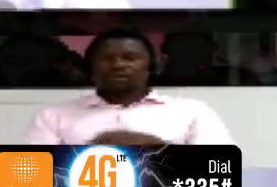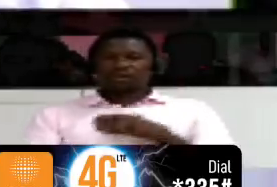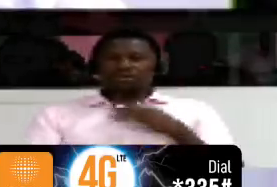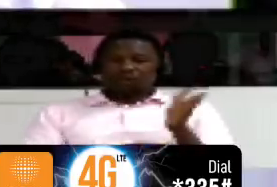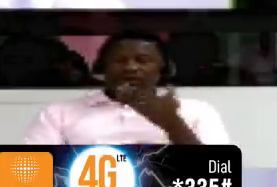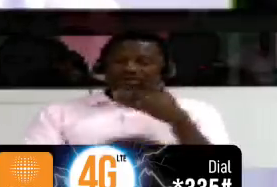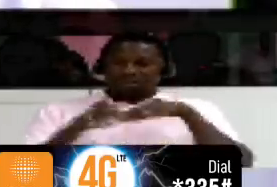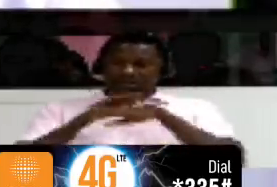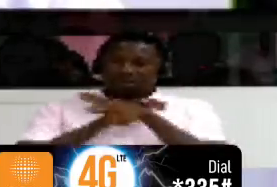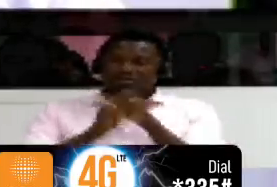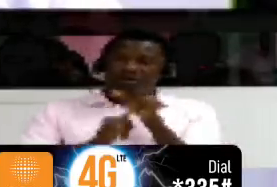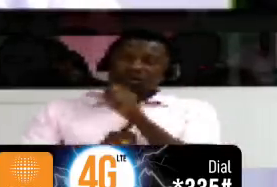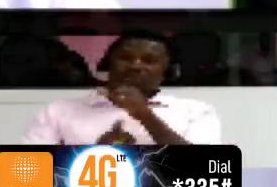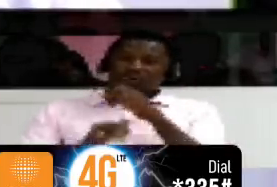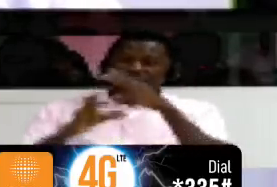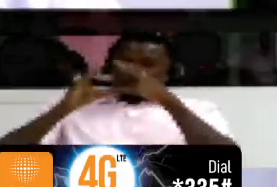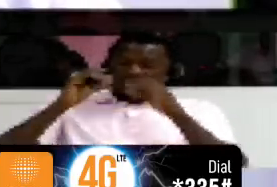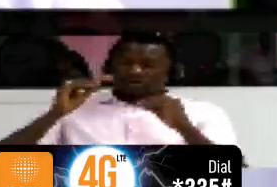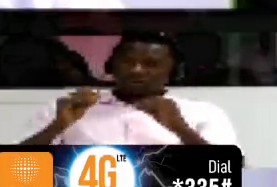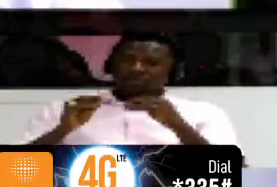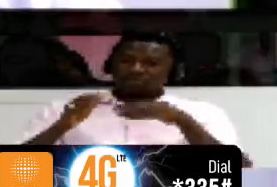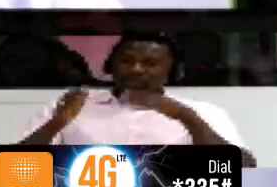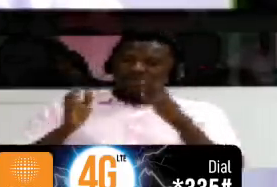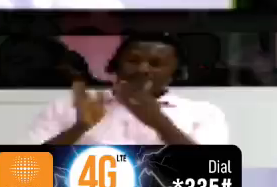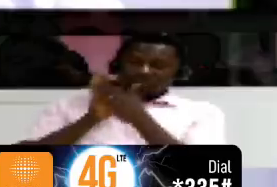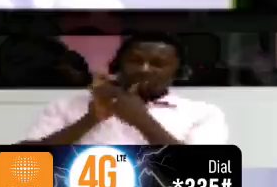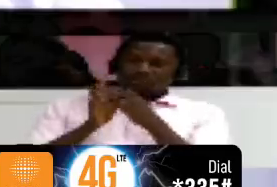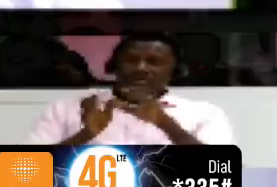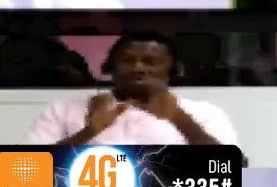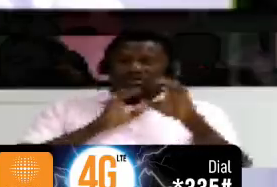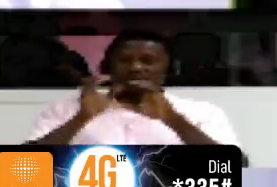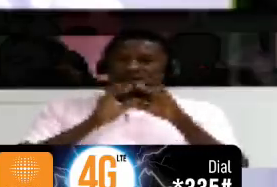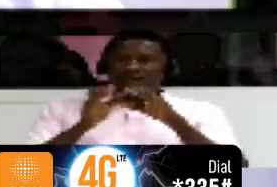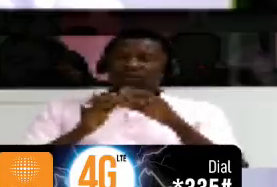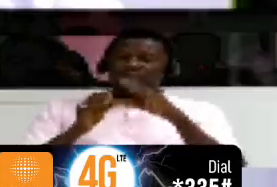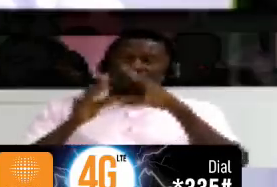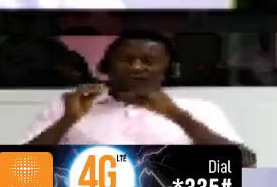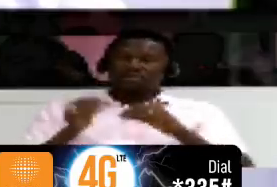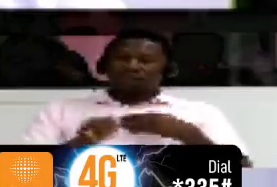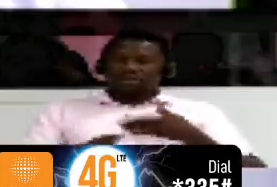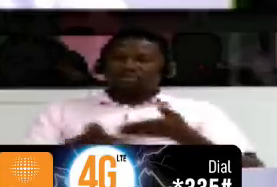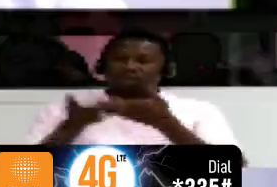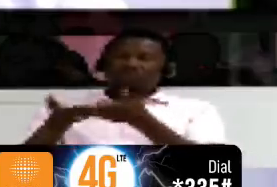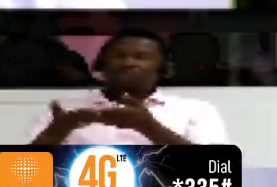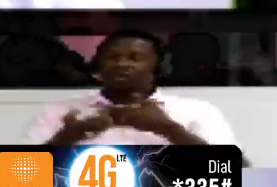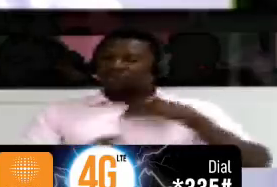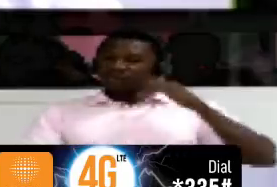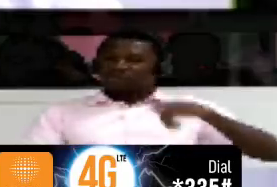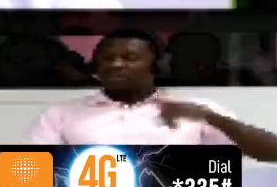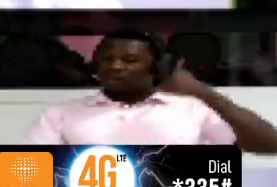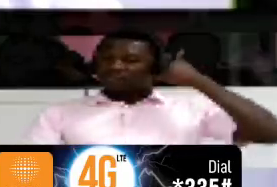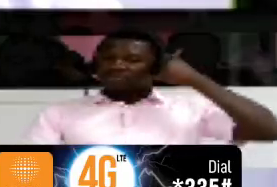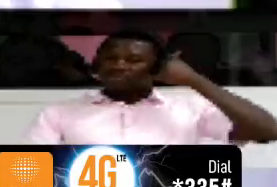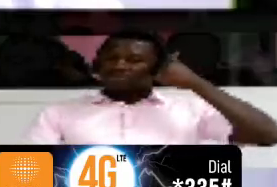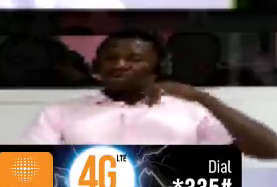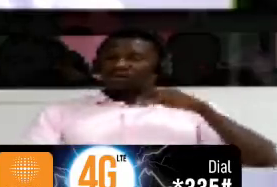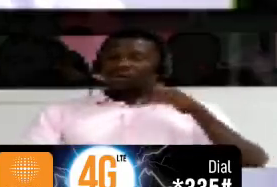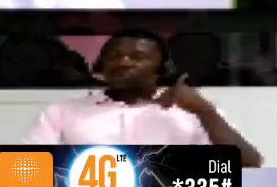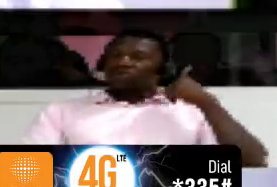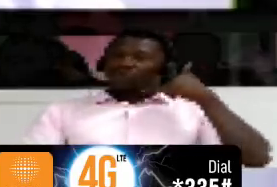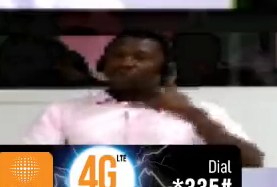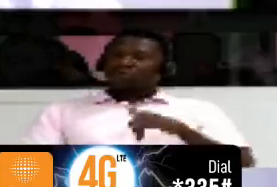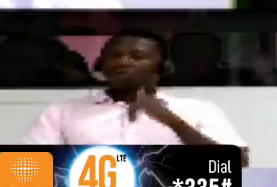inside another room next to the communication room, and then he handed over a telephone to me to call my family. And then I